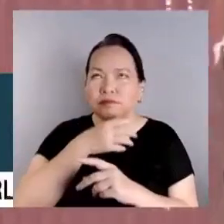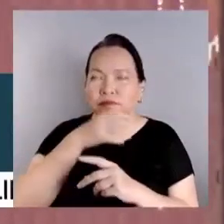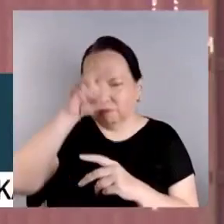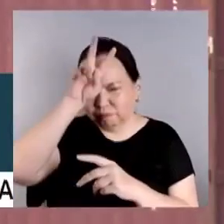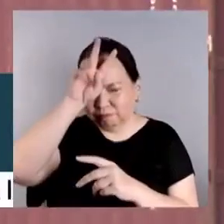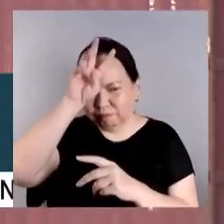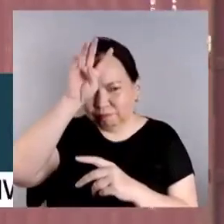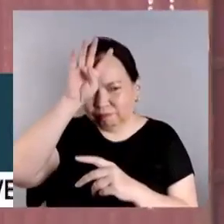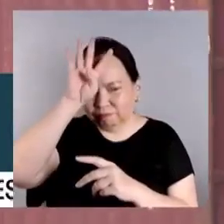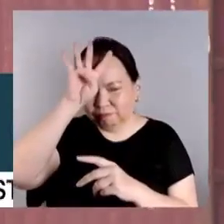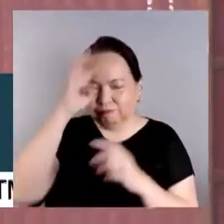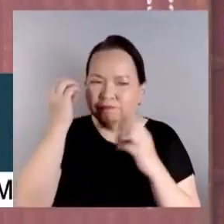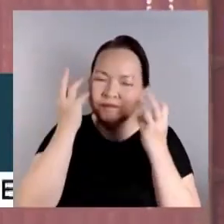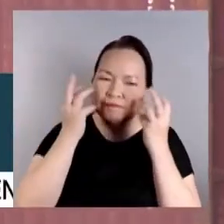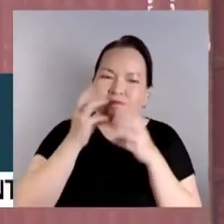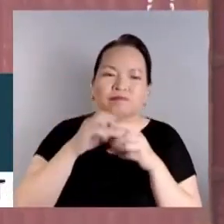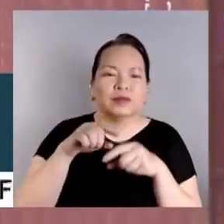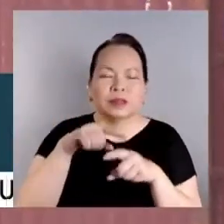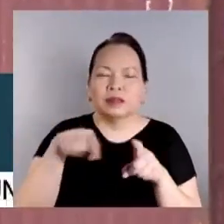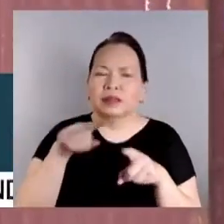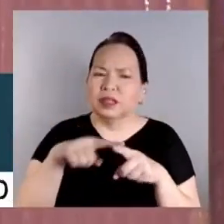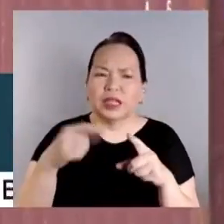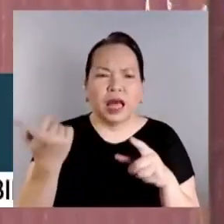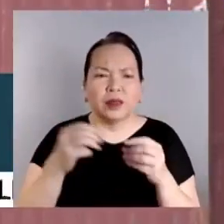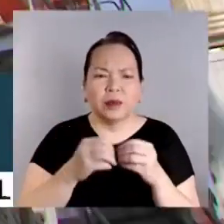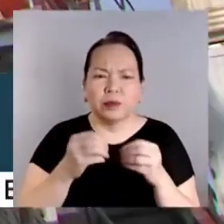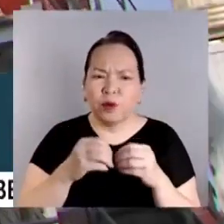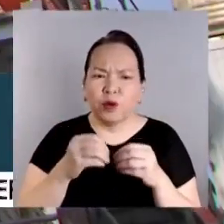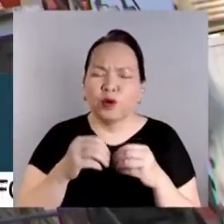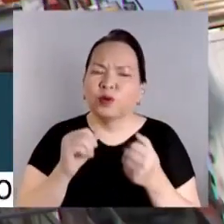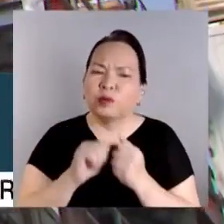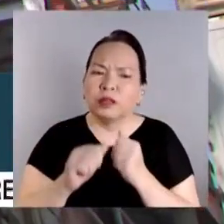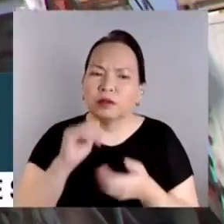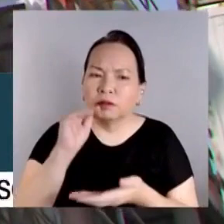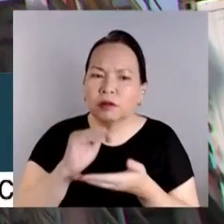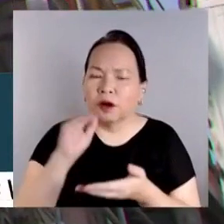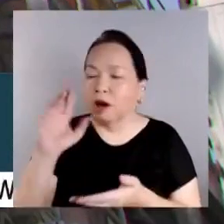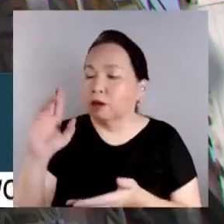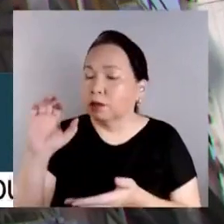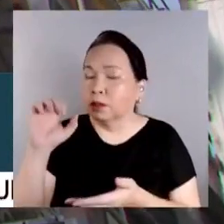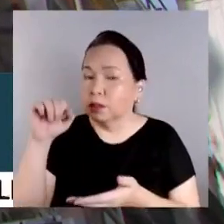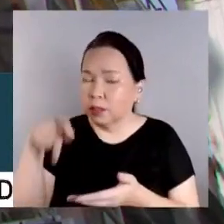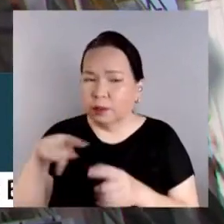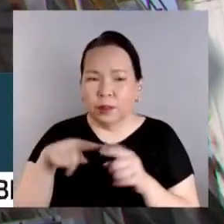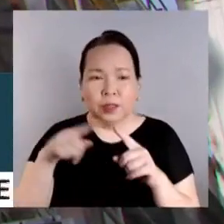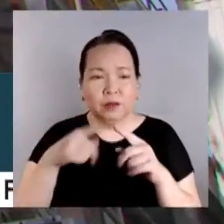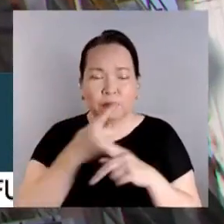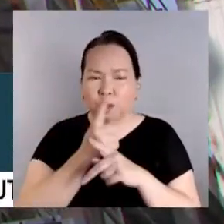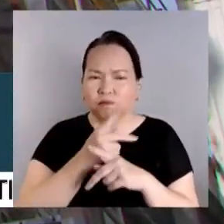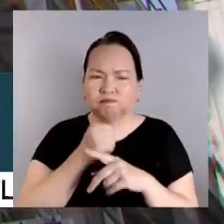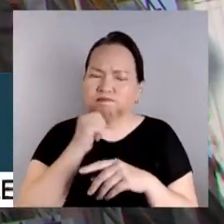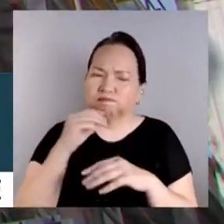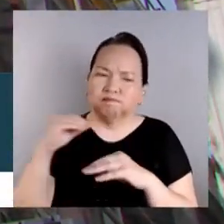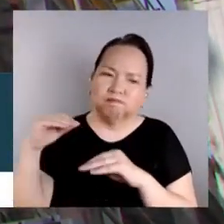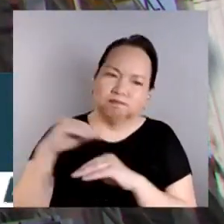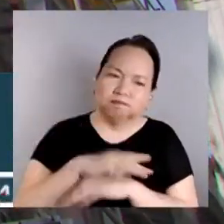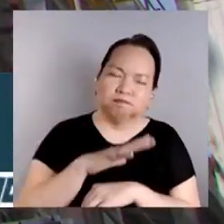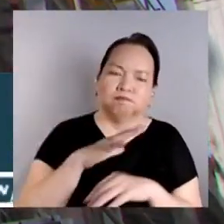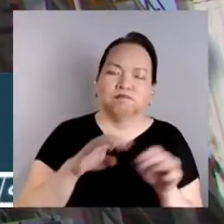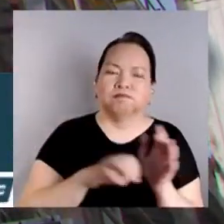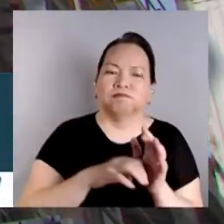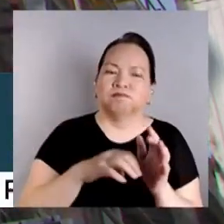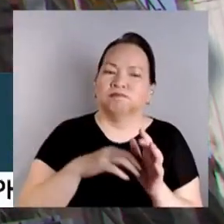other sensitive products will not be affected by RCEP, such as the agricultural products mentioned earlier, rice, sugar, and